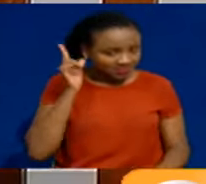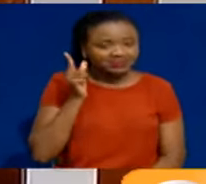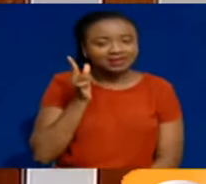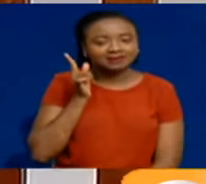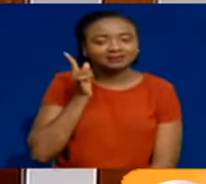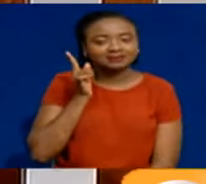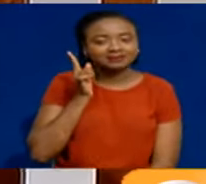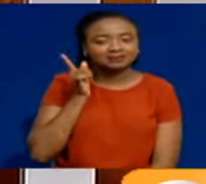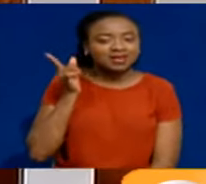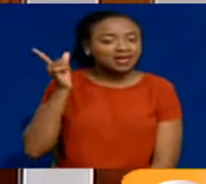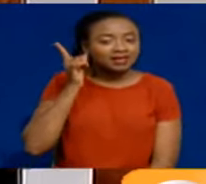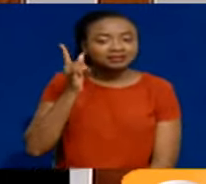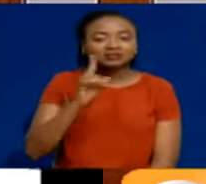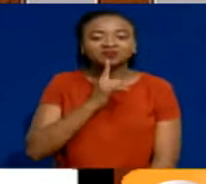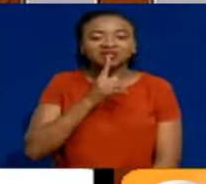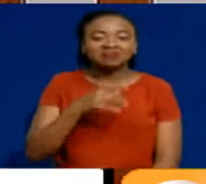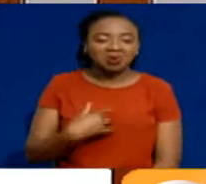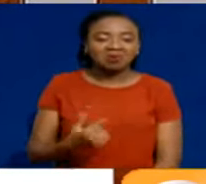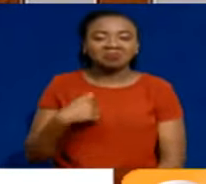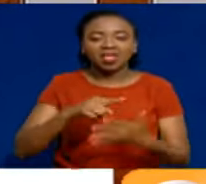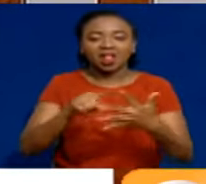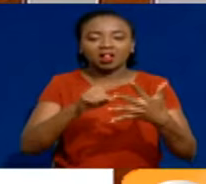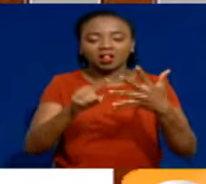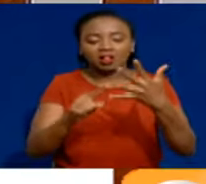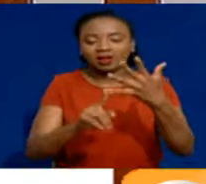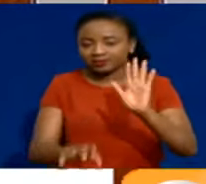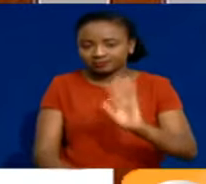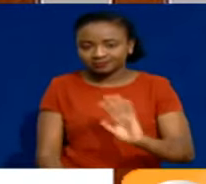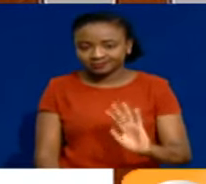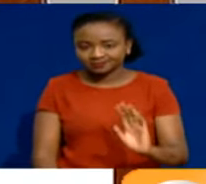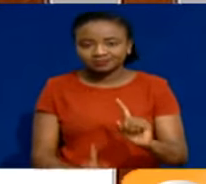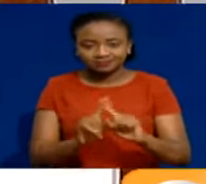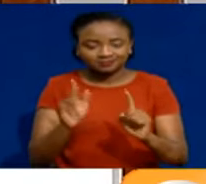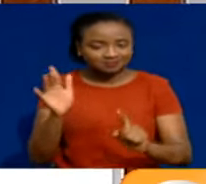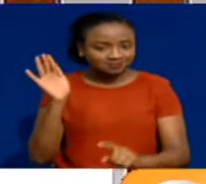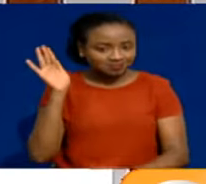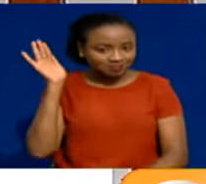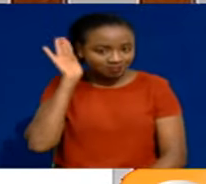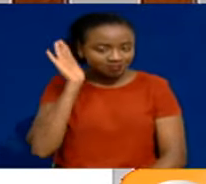Listen to me carefully. Don't say you didn't listen to me.